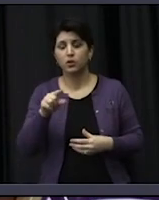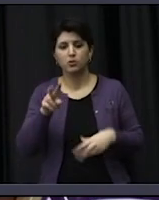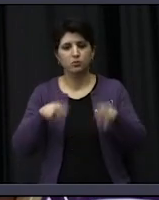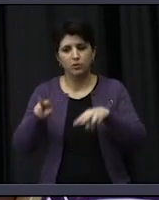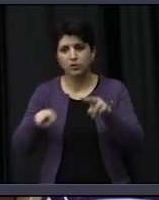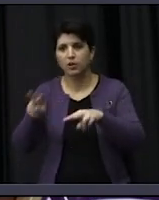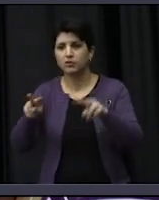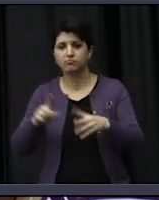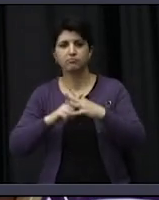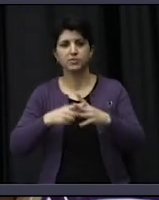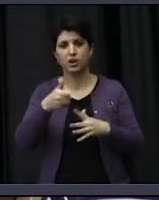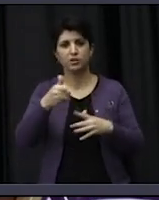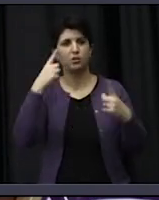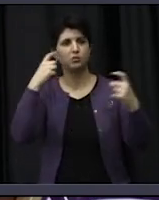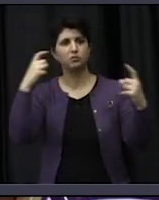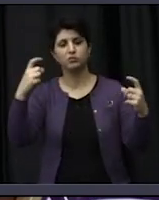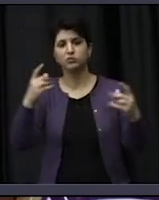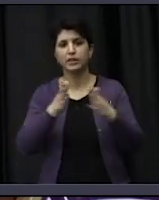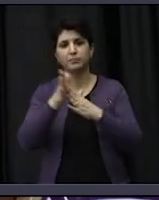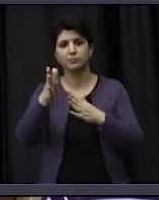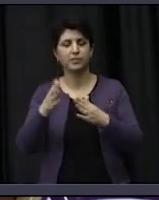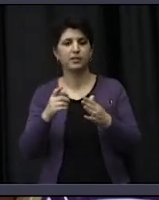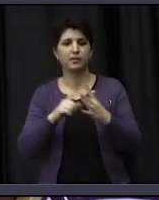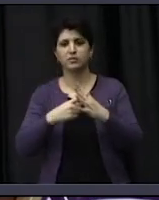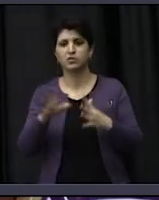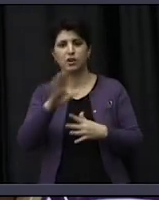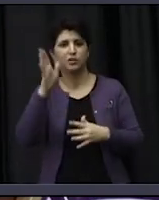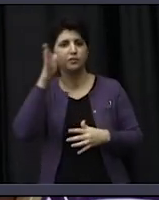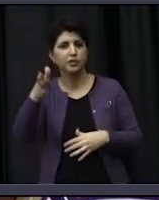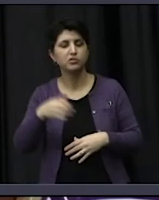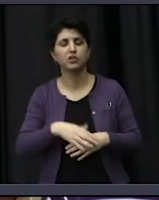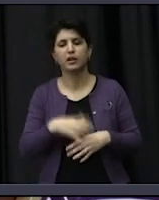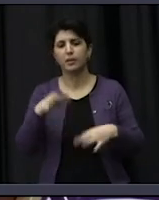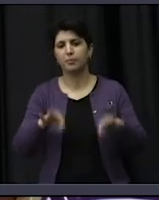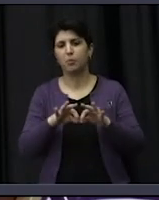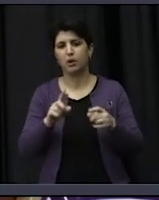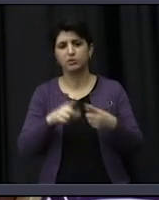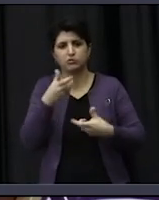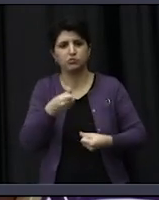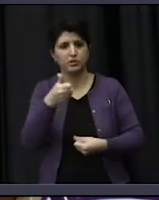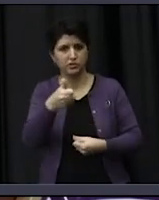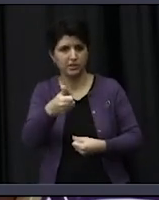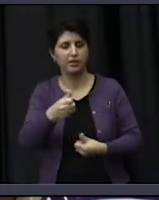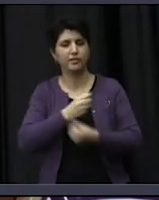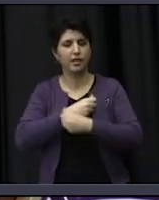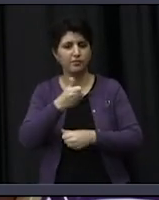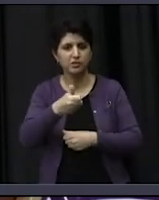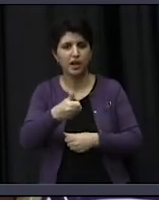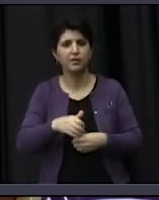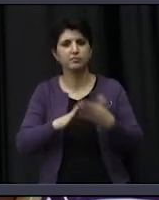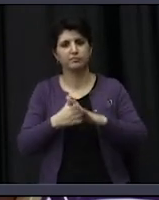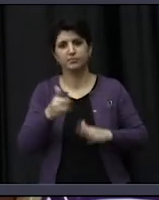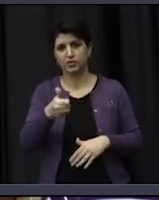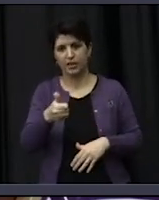legacy, it is critically important to trust yourself, be yourself, and love yourself. If you can